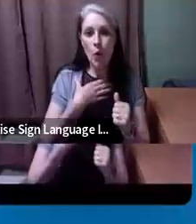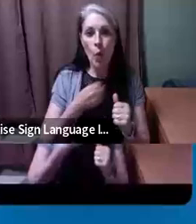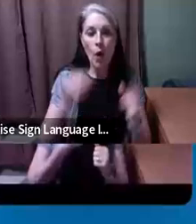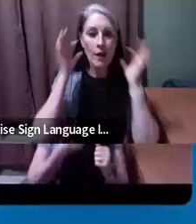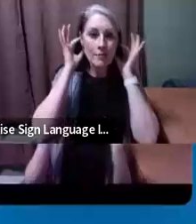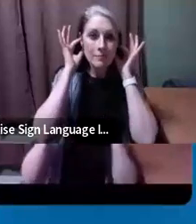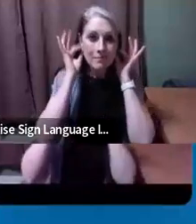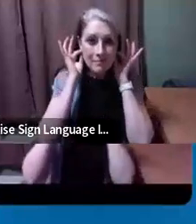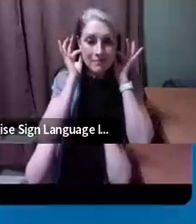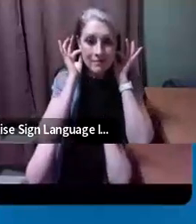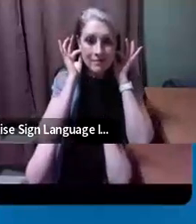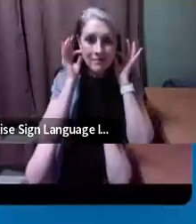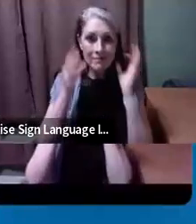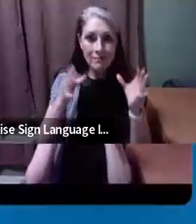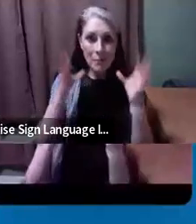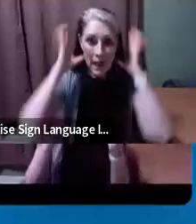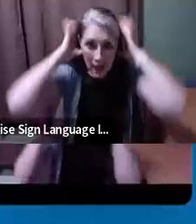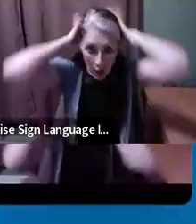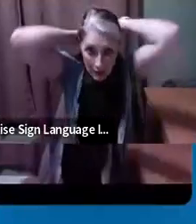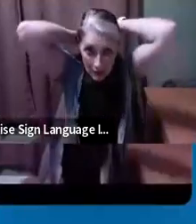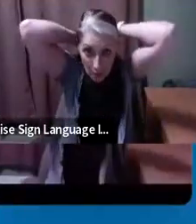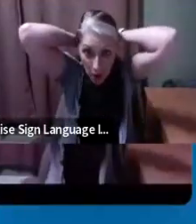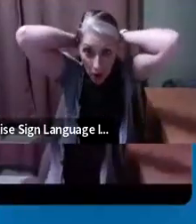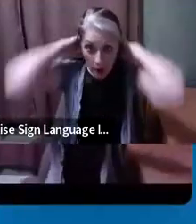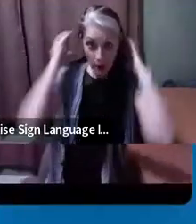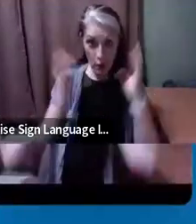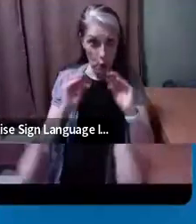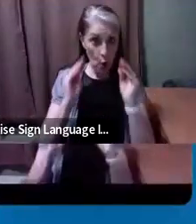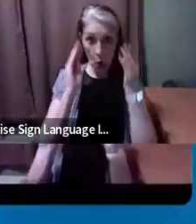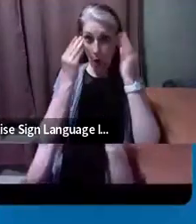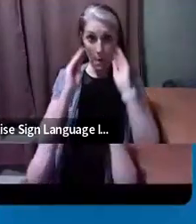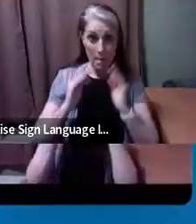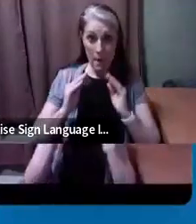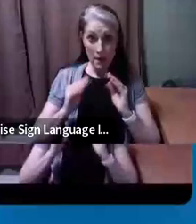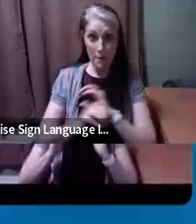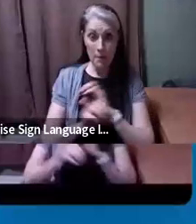My hair is tied up into a bun, and I'm not wearing any makeup.